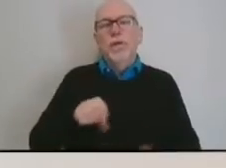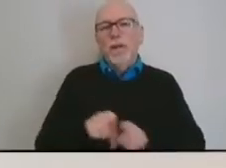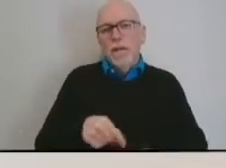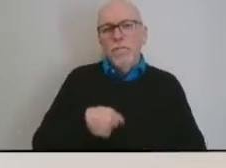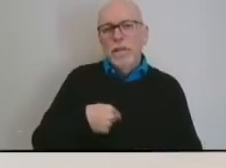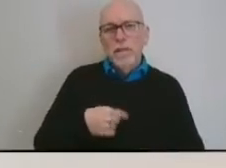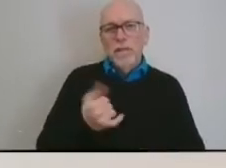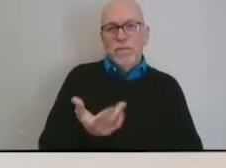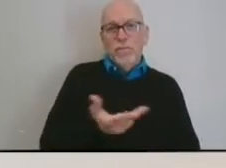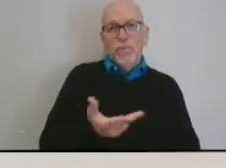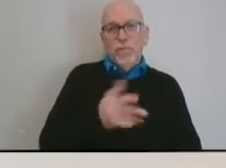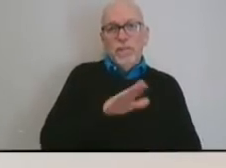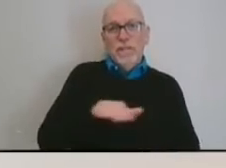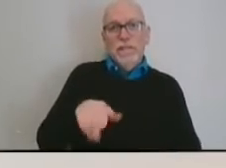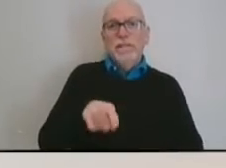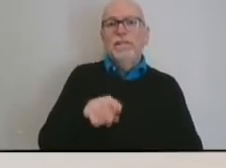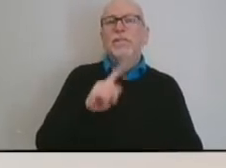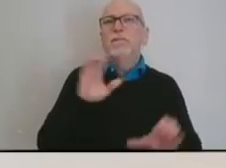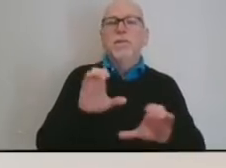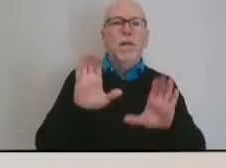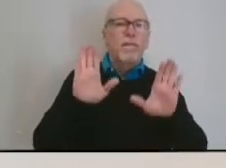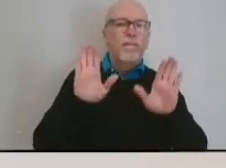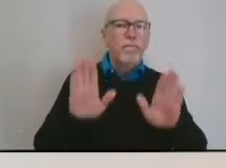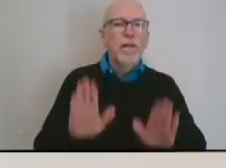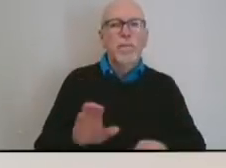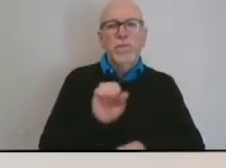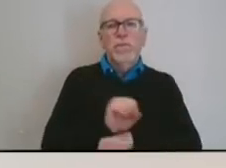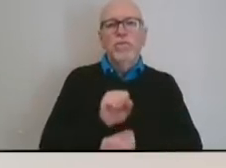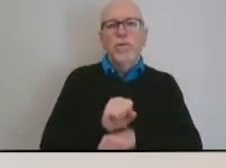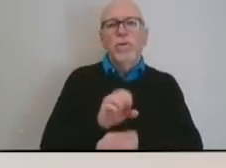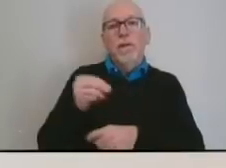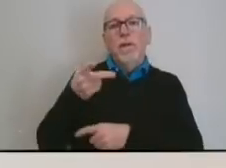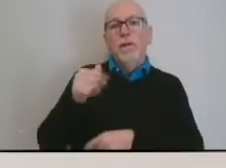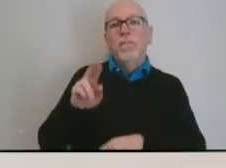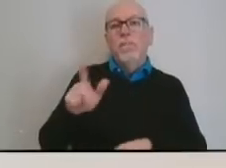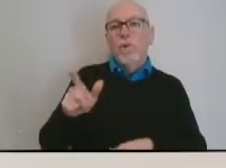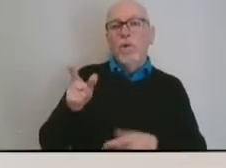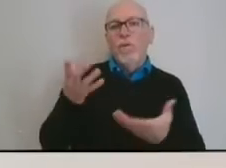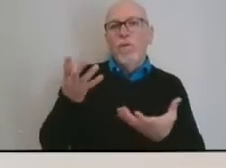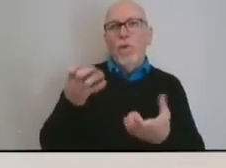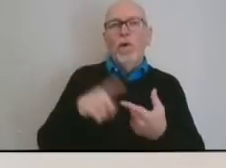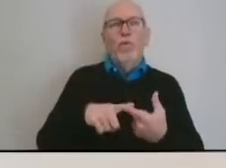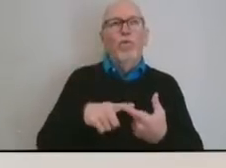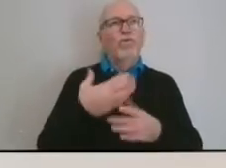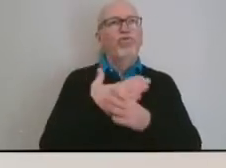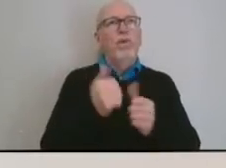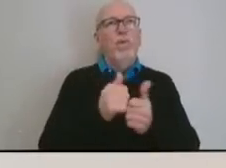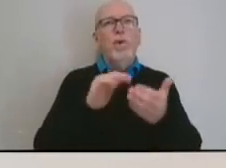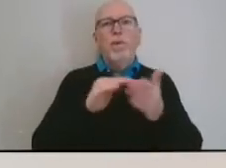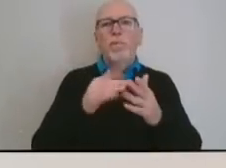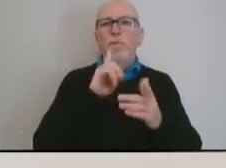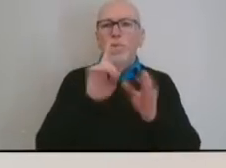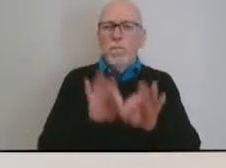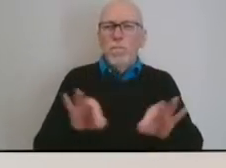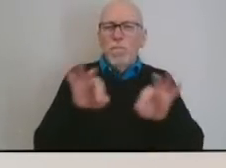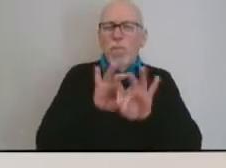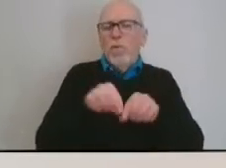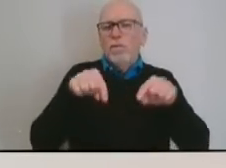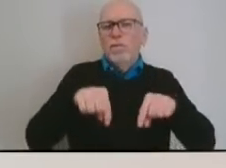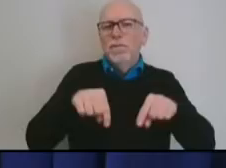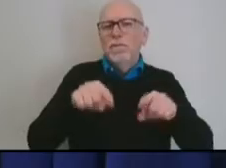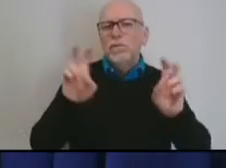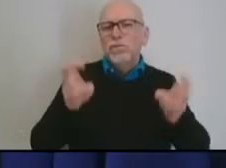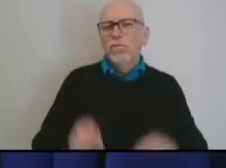that they have done a fabulous job. And this is what Paul would want to get out to the community of how important something like this is.